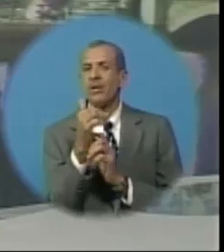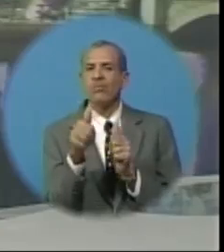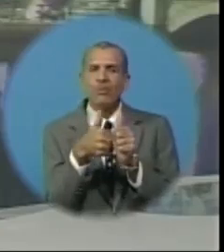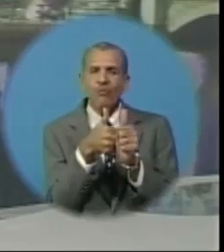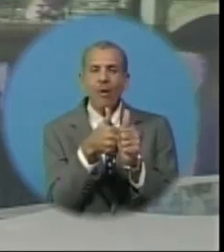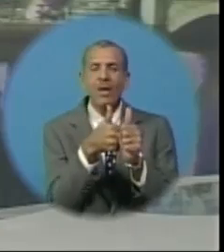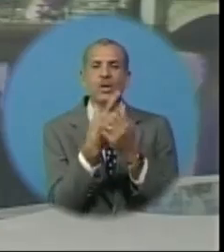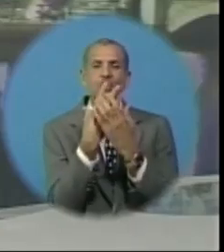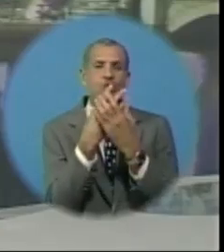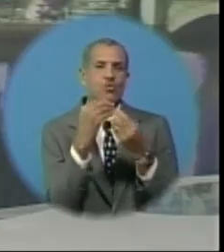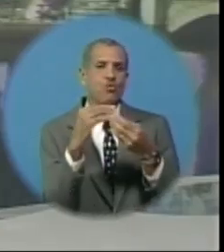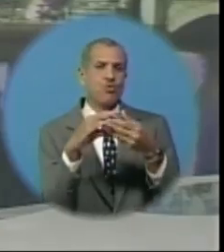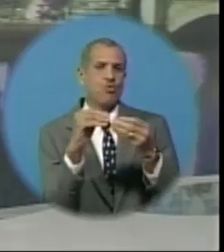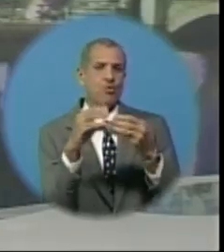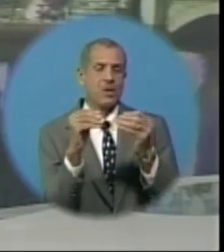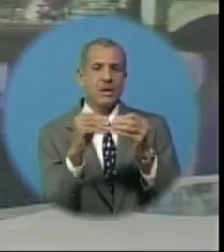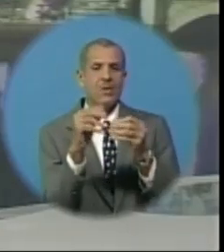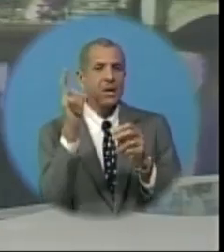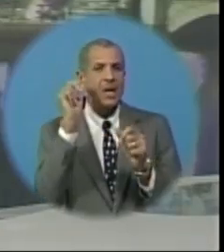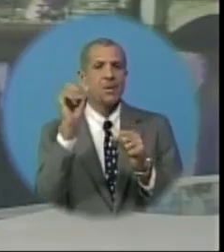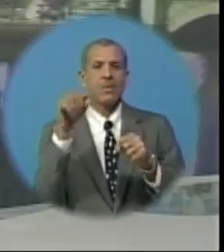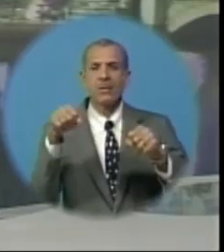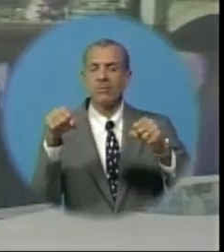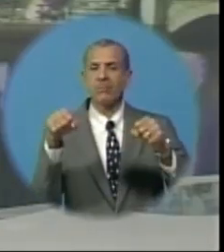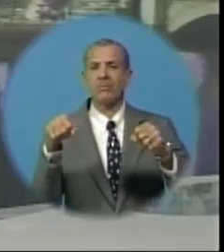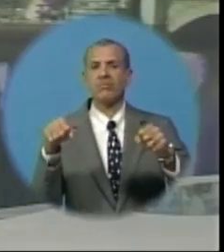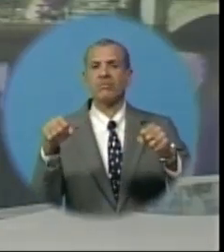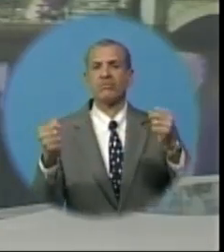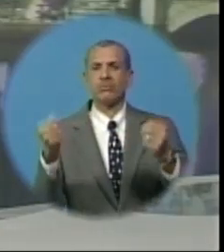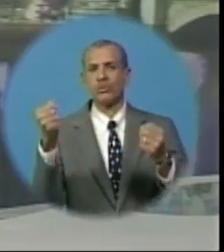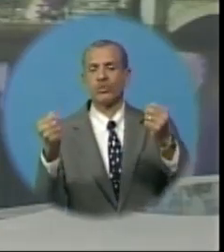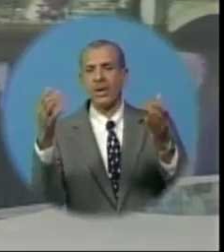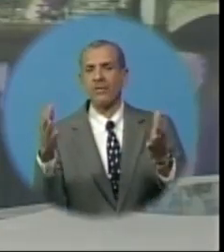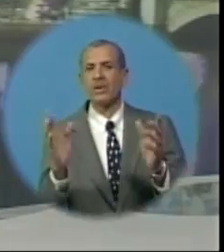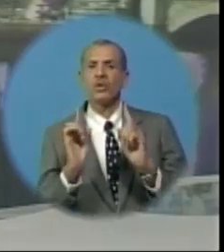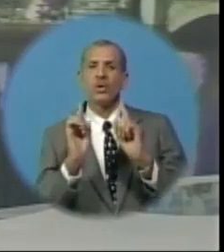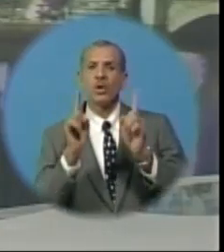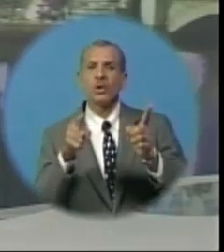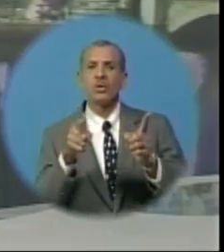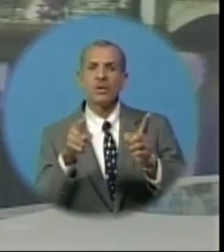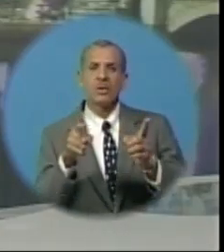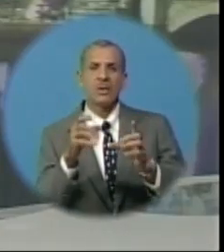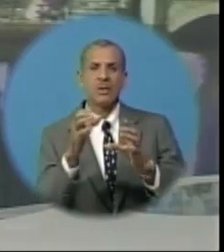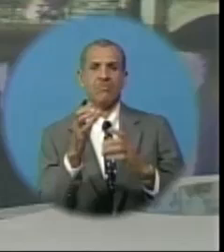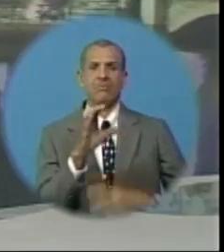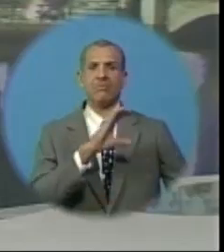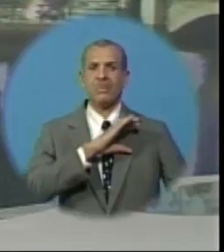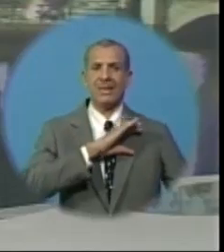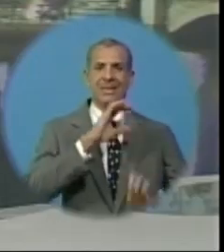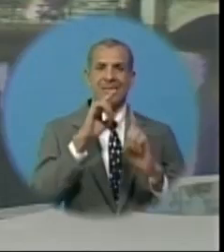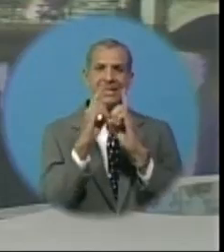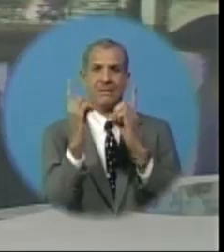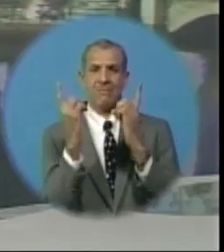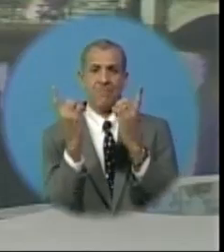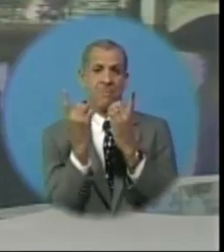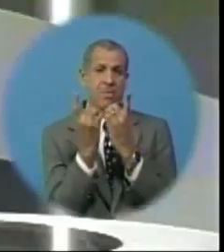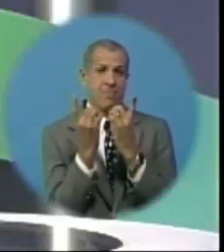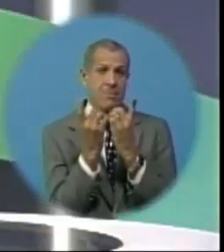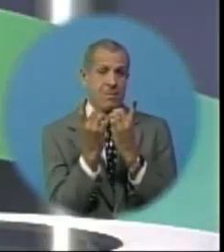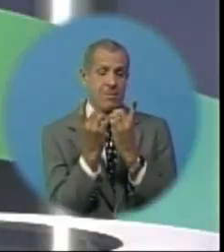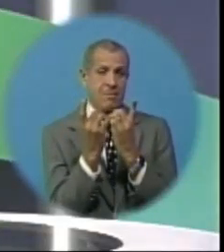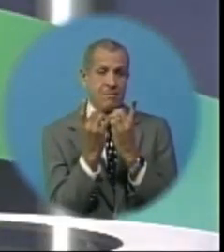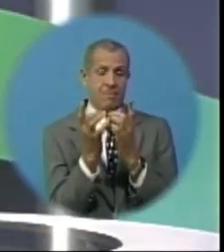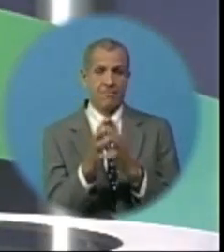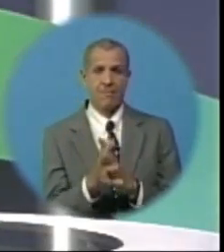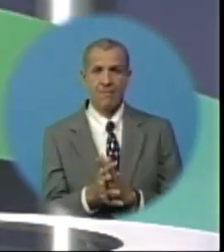closely. We've been hearing something about the motorist actually going towards the police station in that footage that we've been seeing.